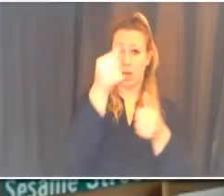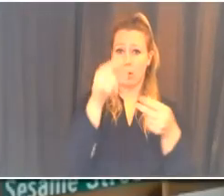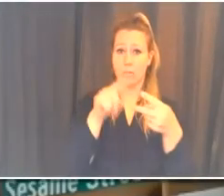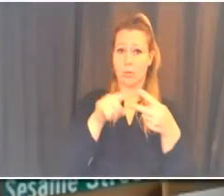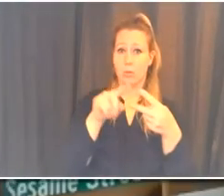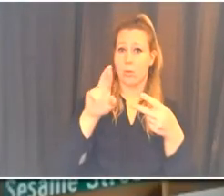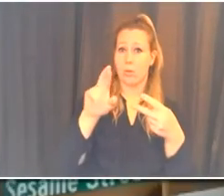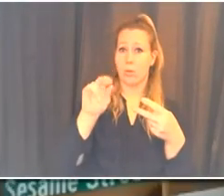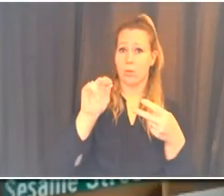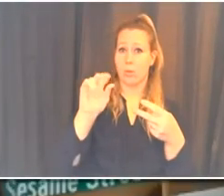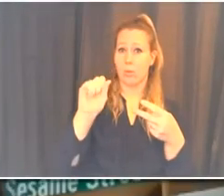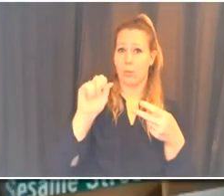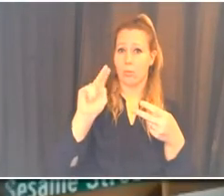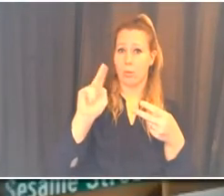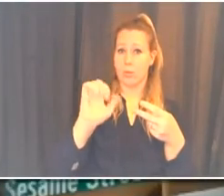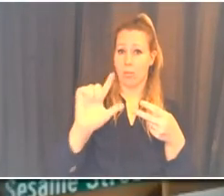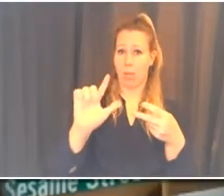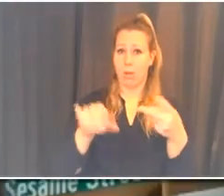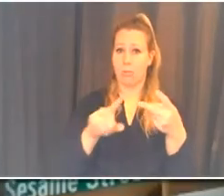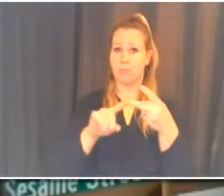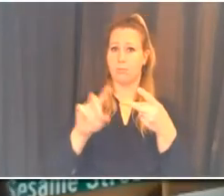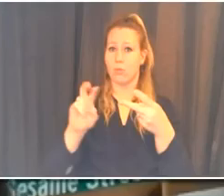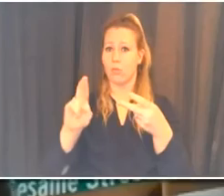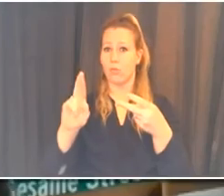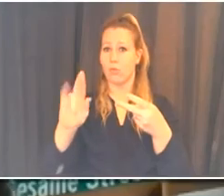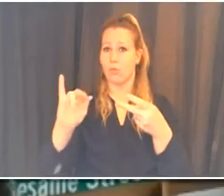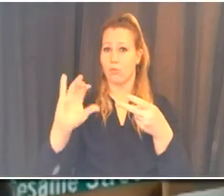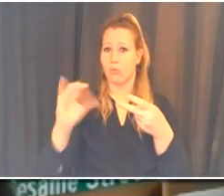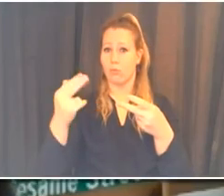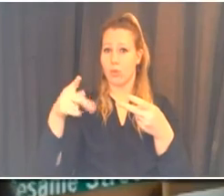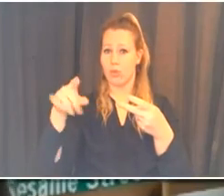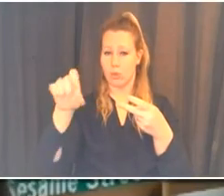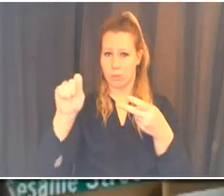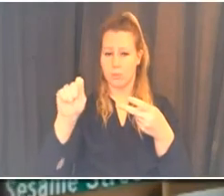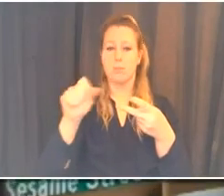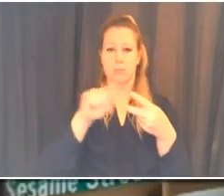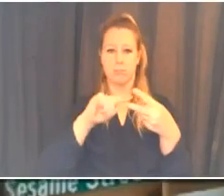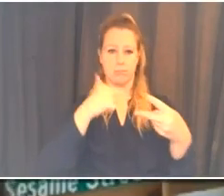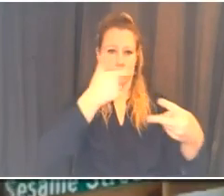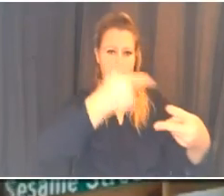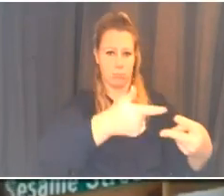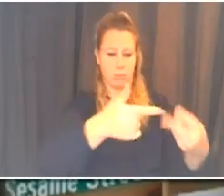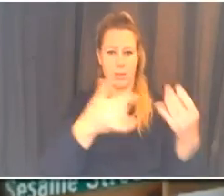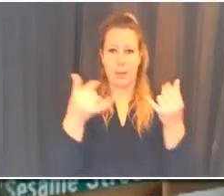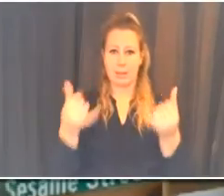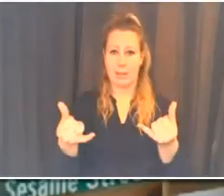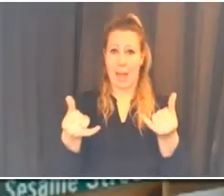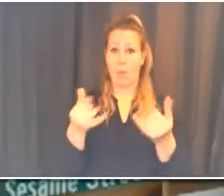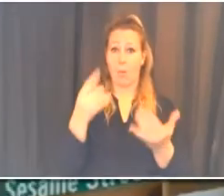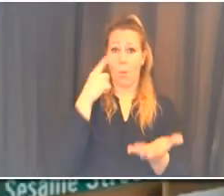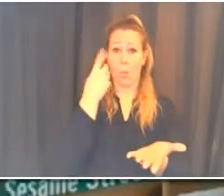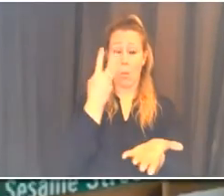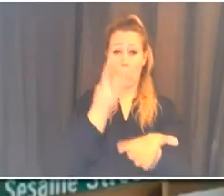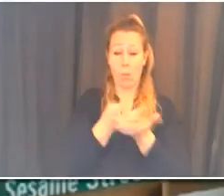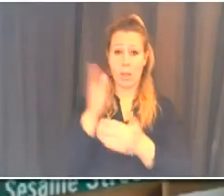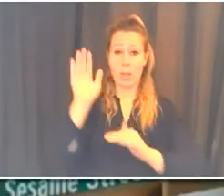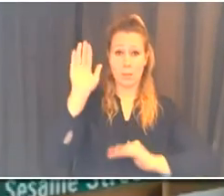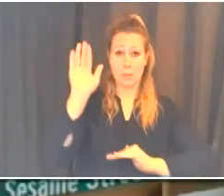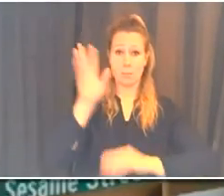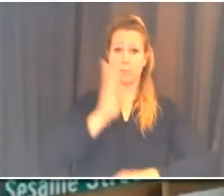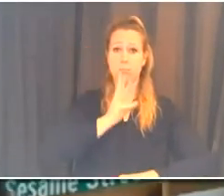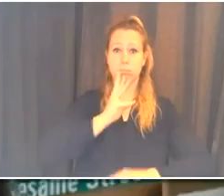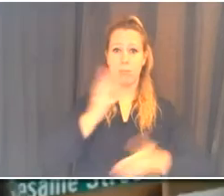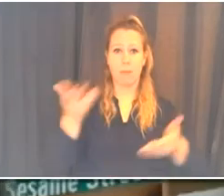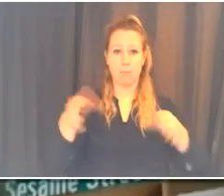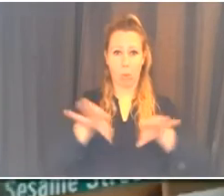it was four hours uh four and a half hours of testimony thank you for pulling through